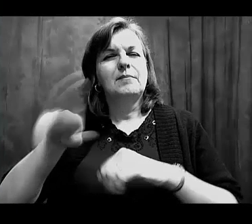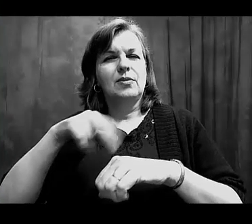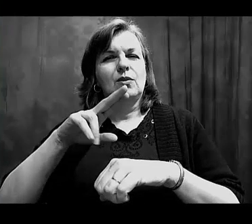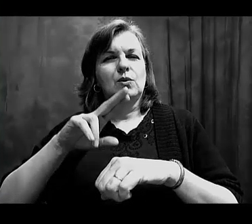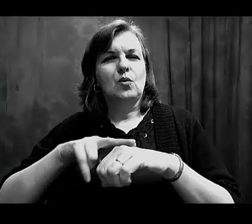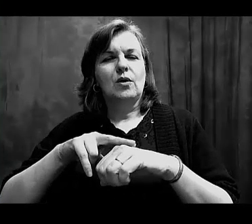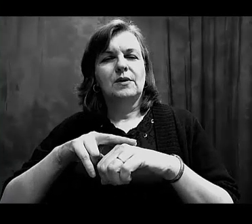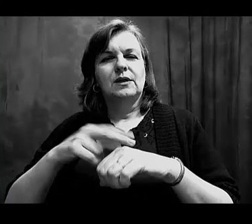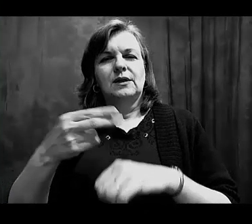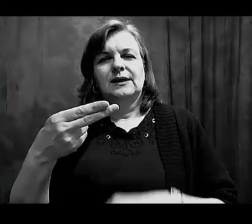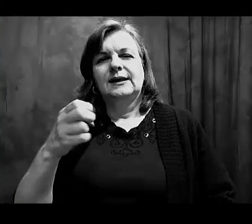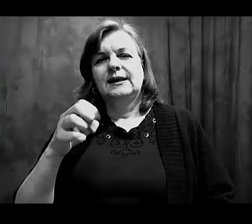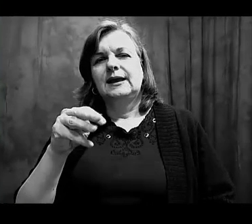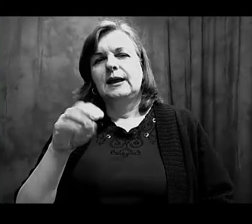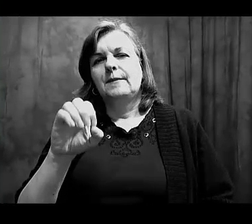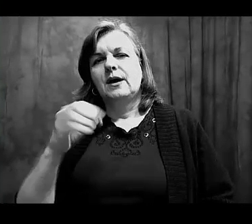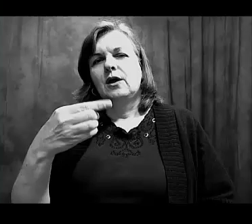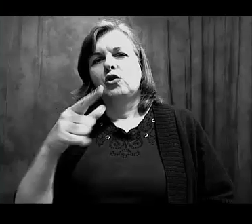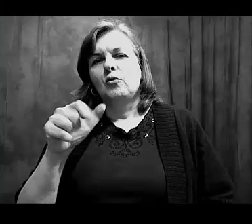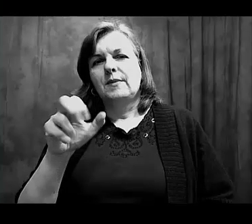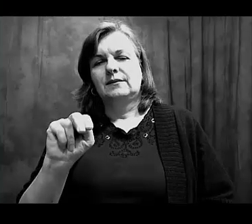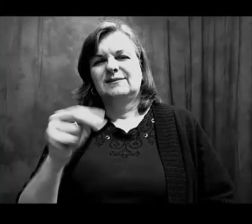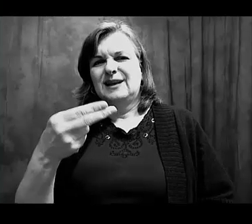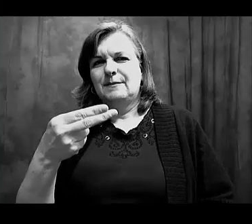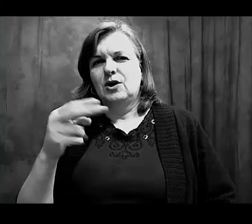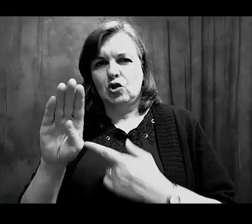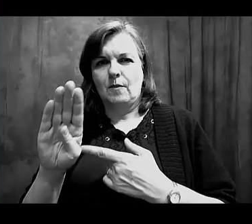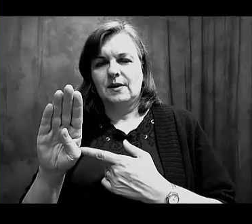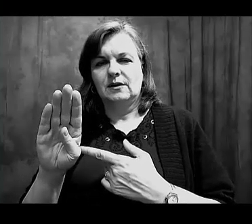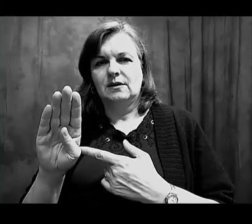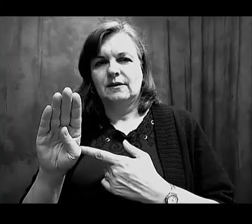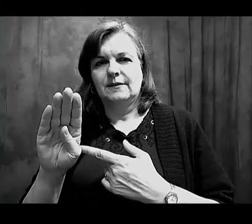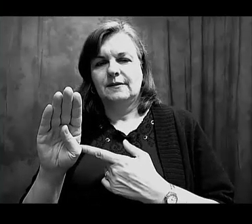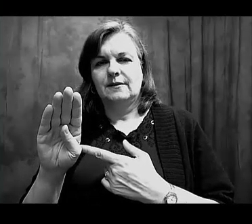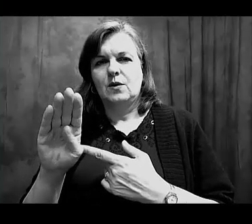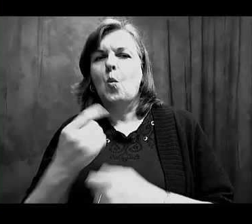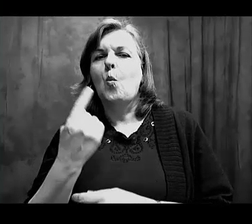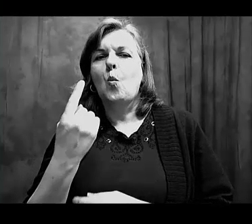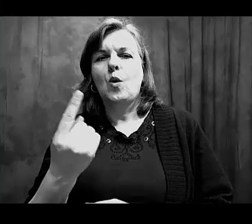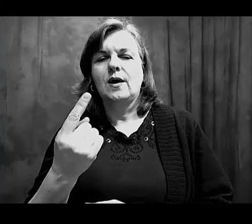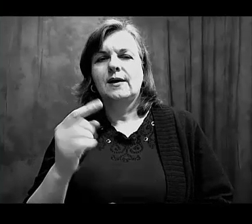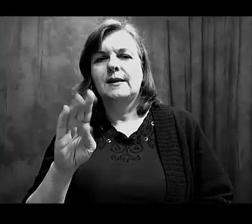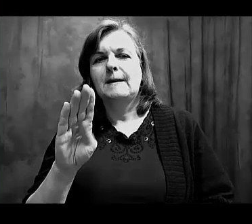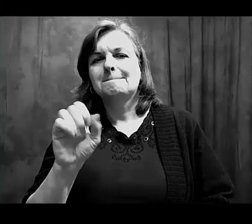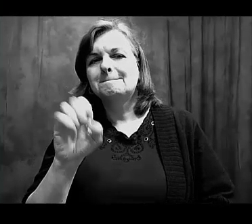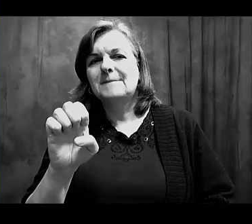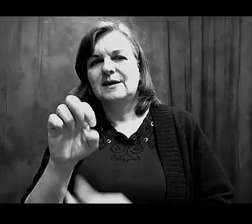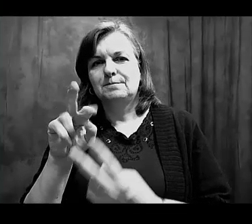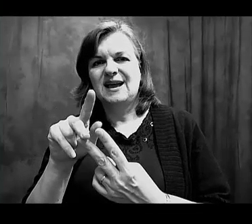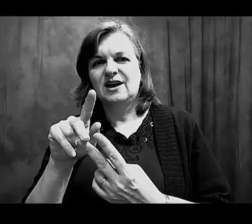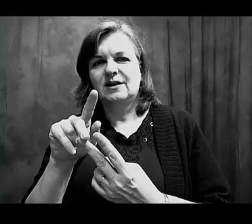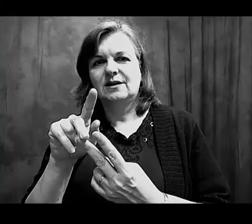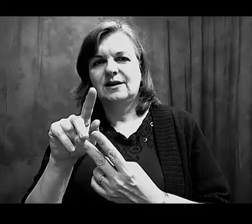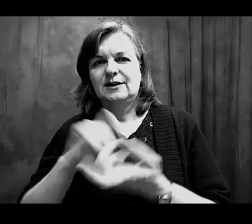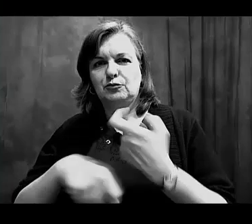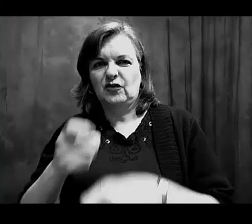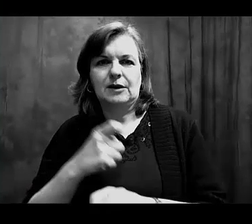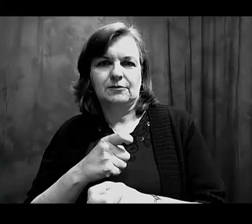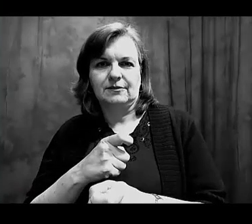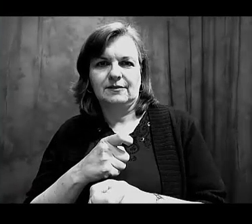hemoglobin changes one base pair. One single base pair in your entire